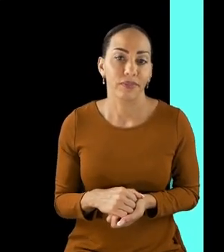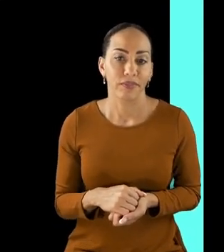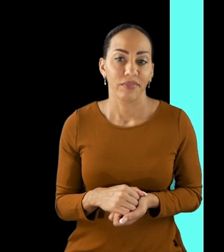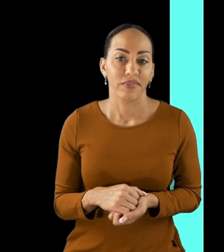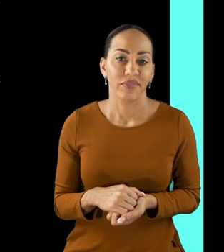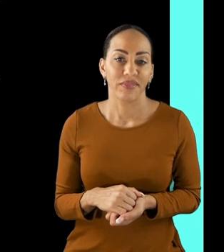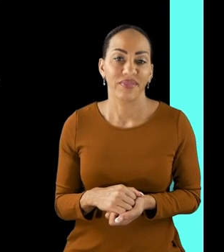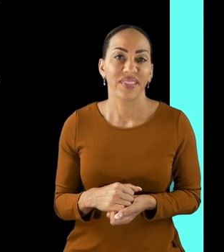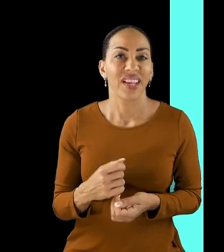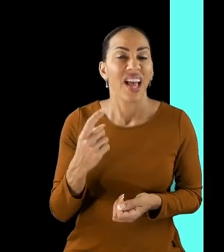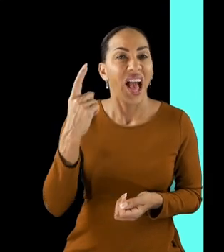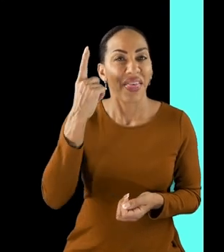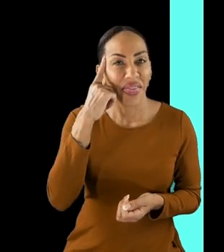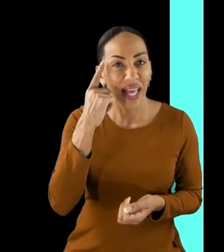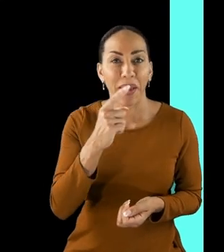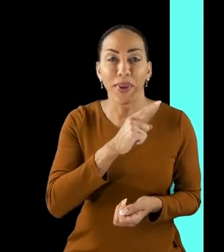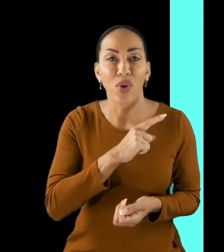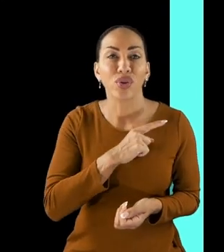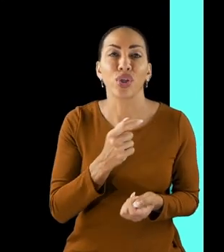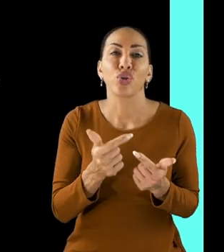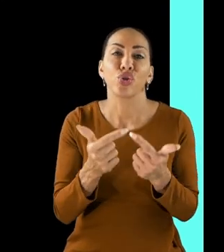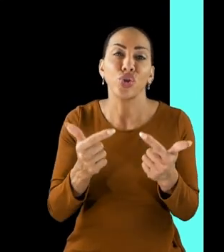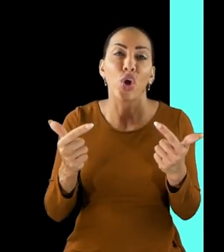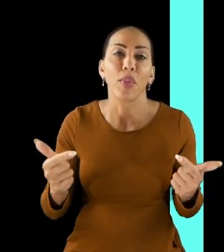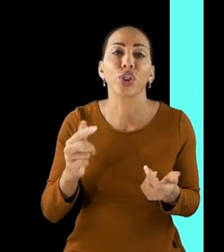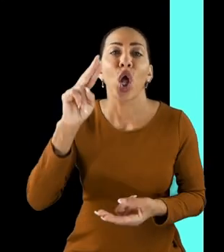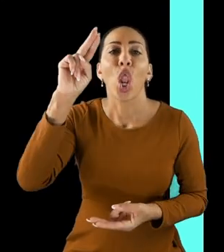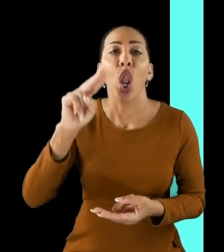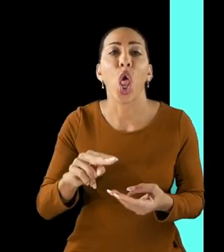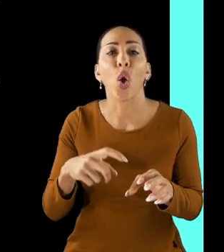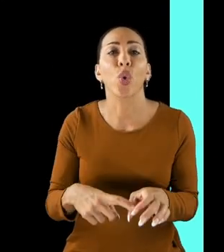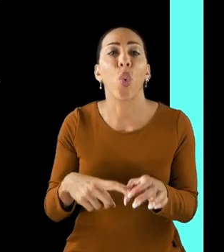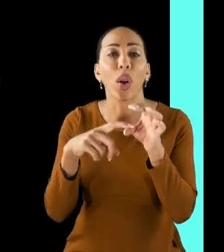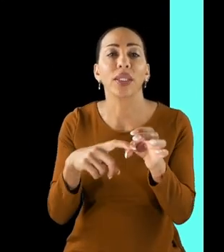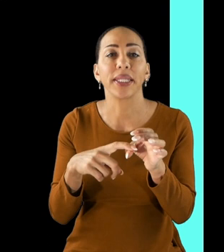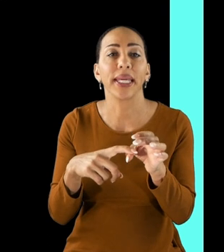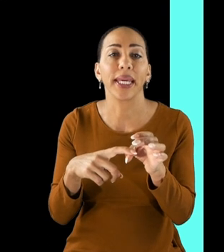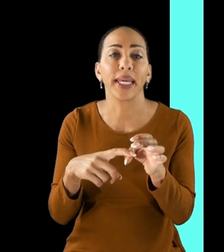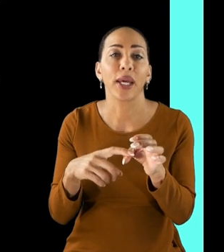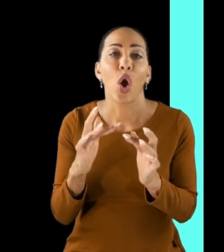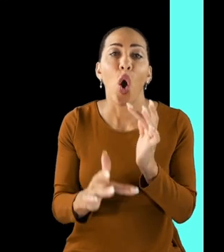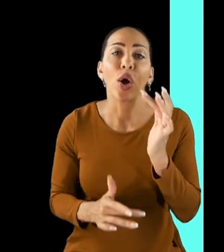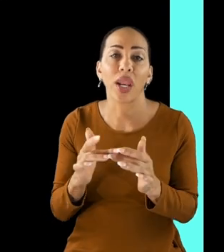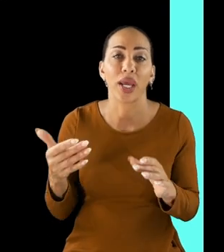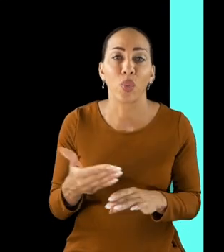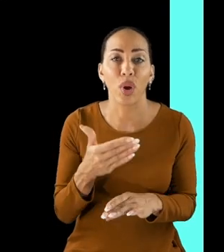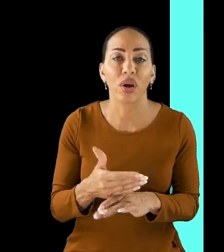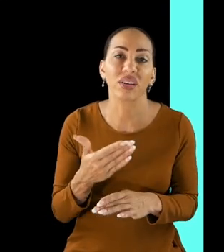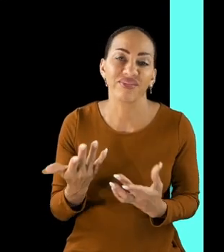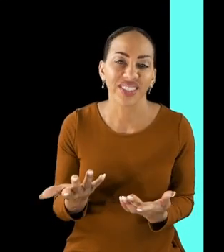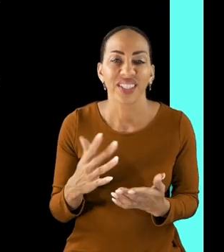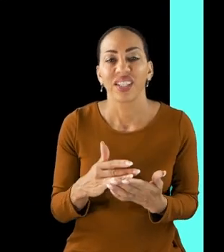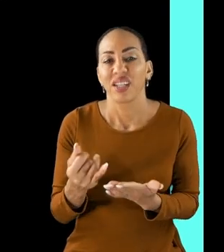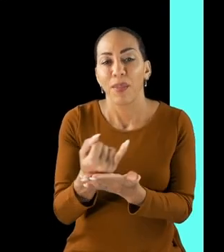there's so much low quality online work out there that the market's a bit saturated with single camera angle,